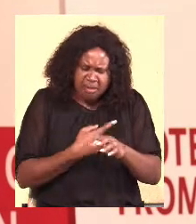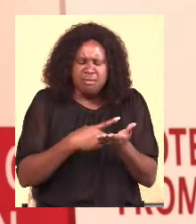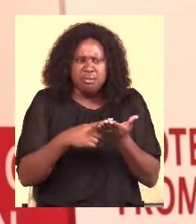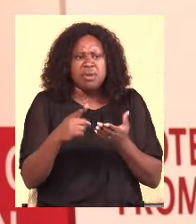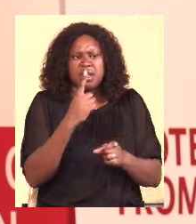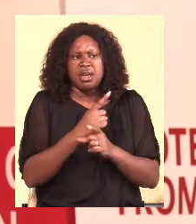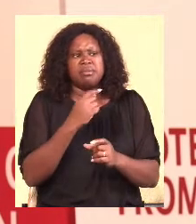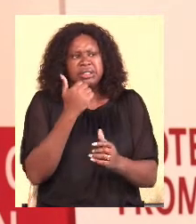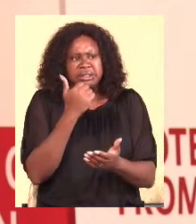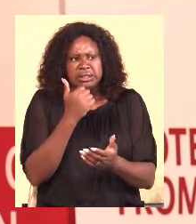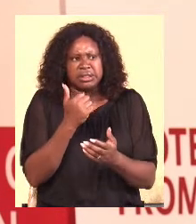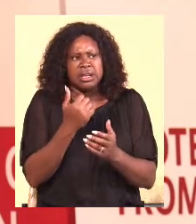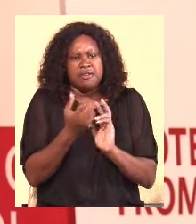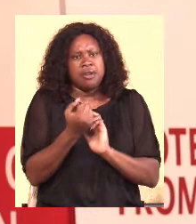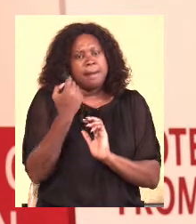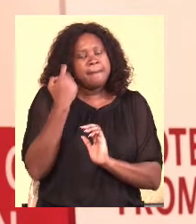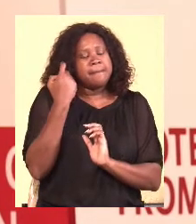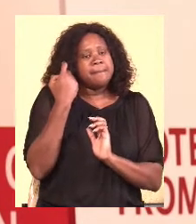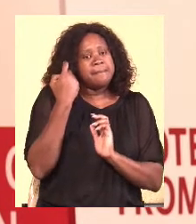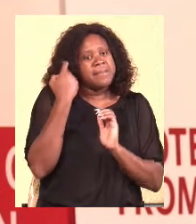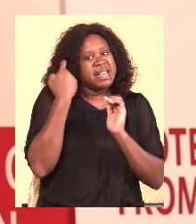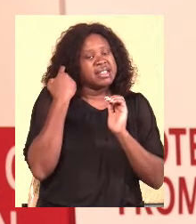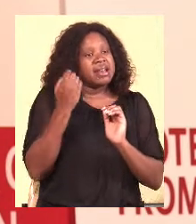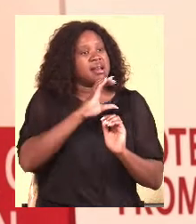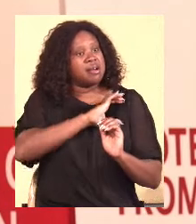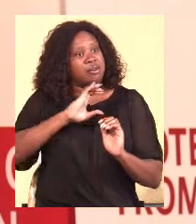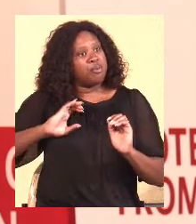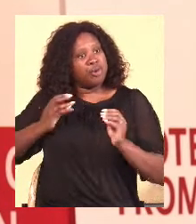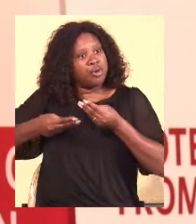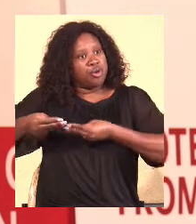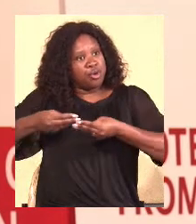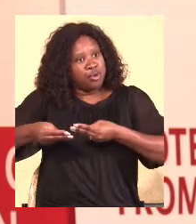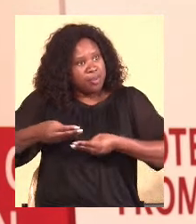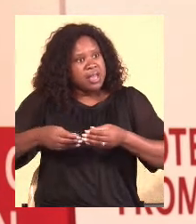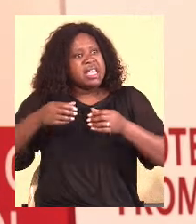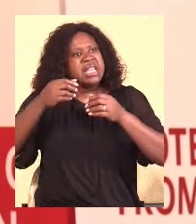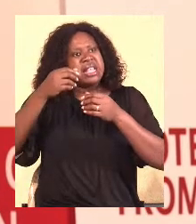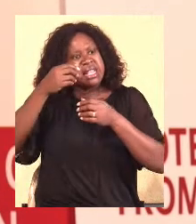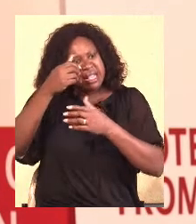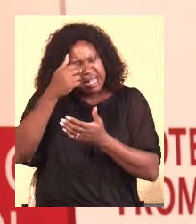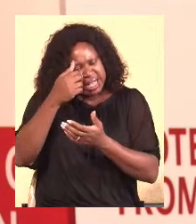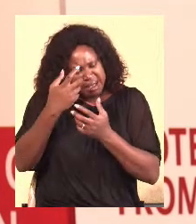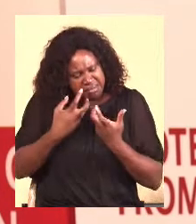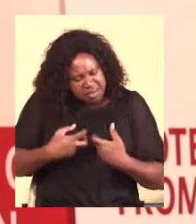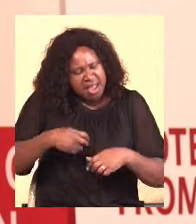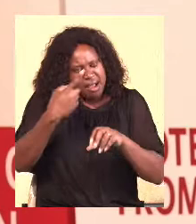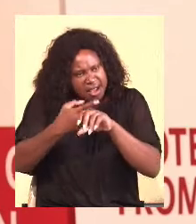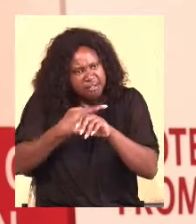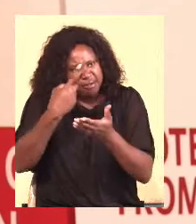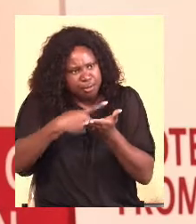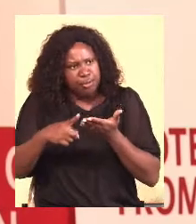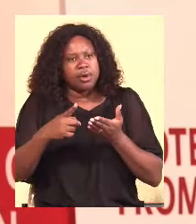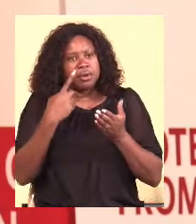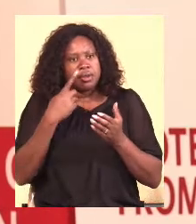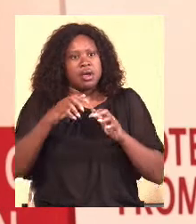a ministerial committee on economy is sitting every week in order to try to devise measures in order to address the issues that including job